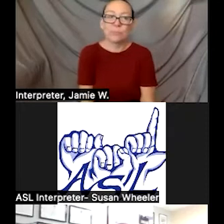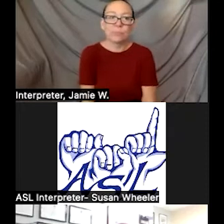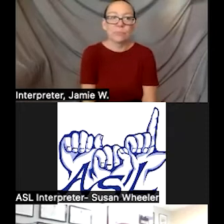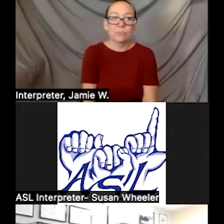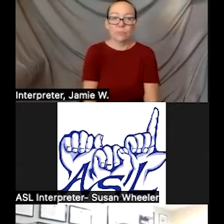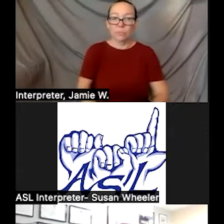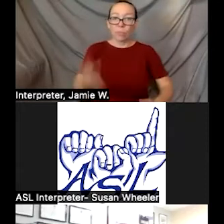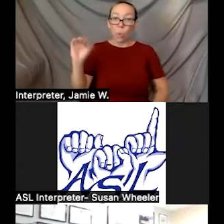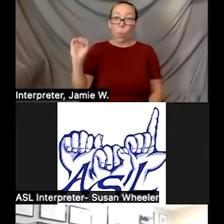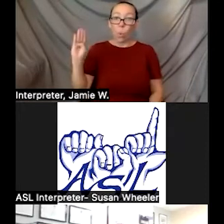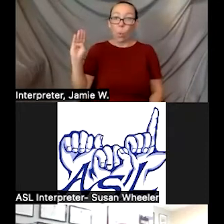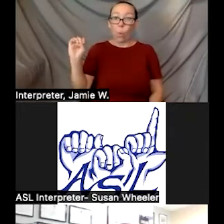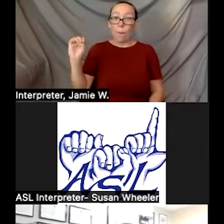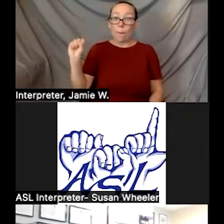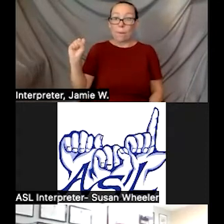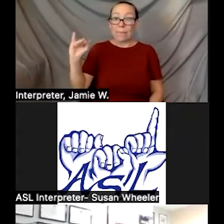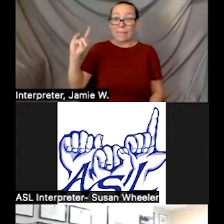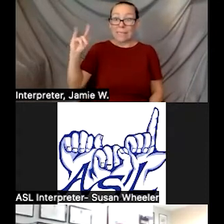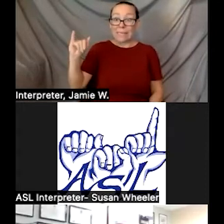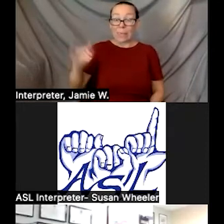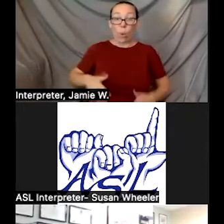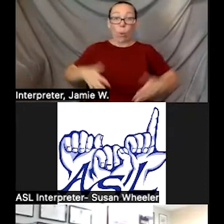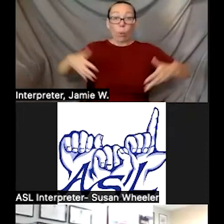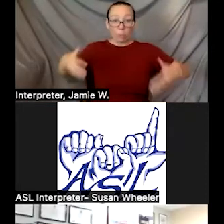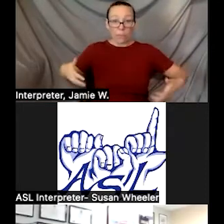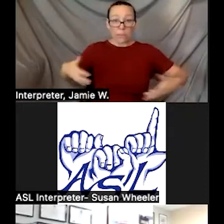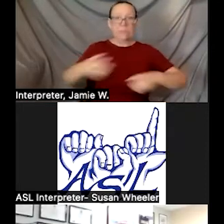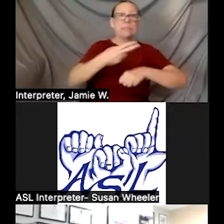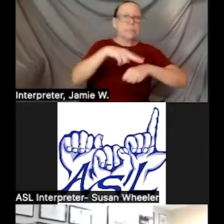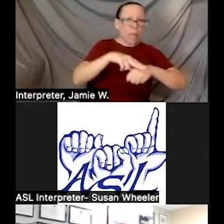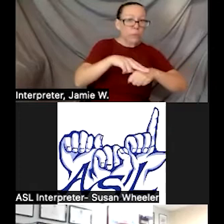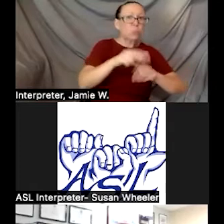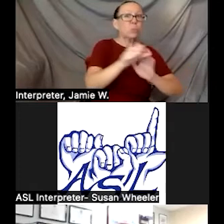Obesity, national and state resources. Next.